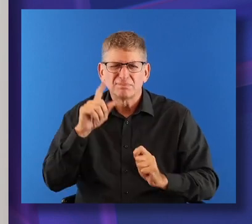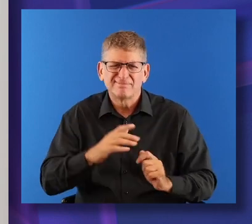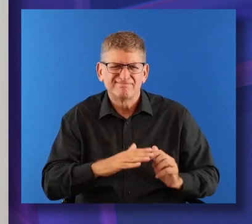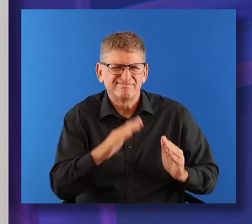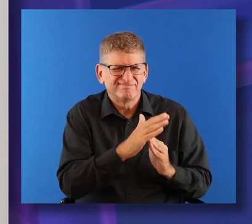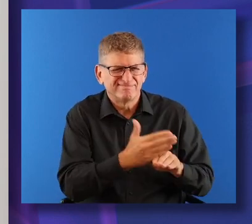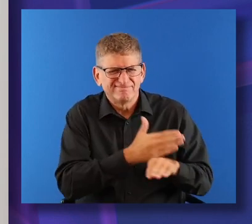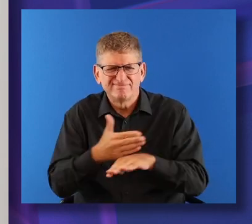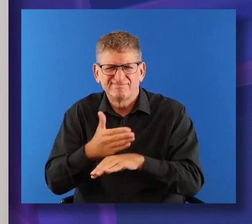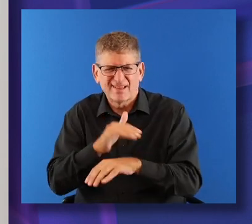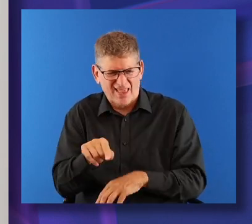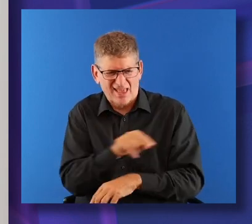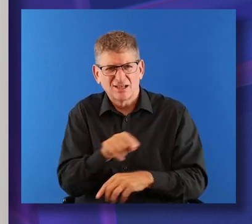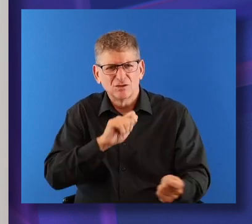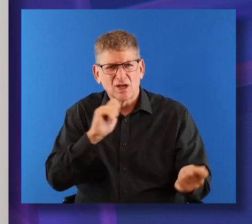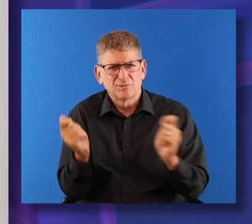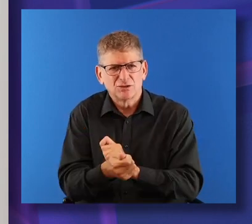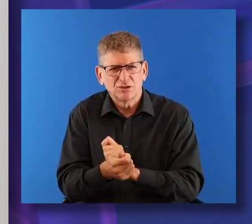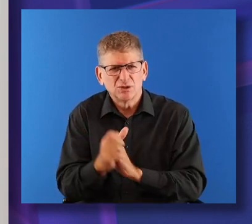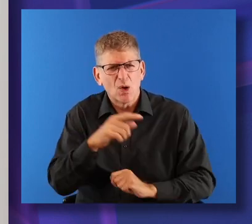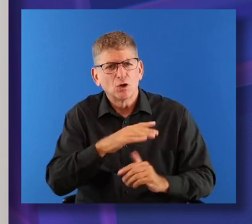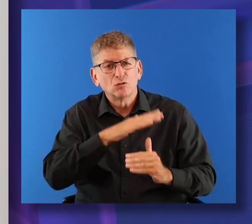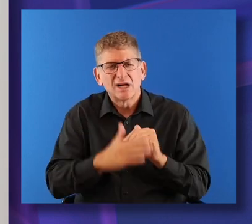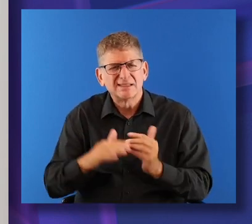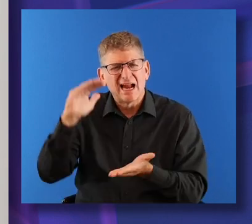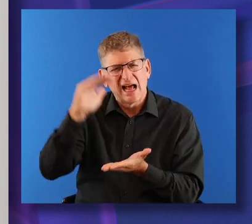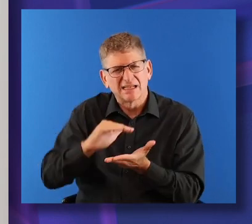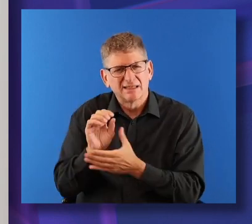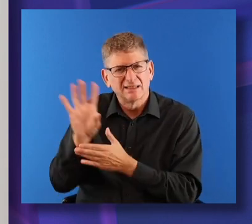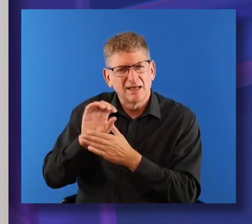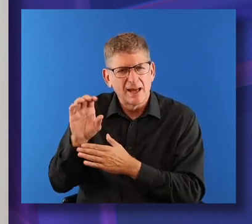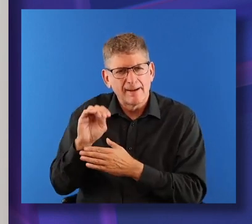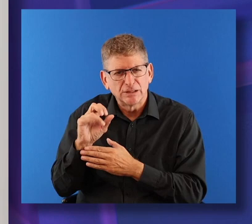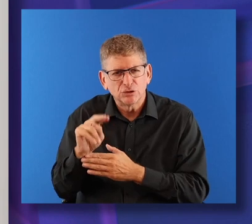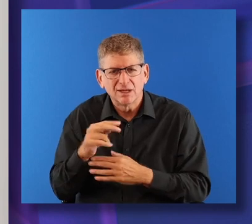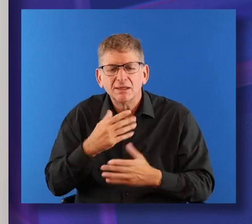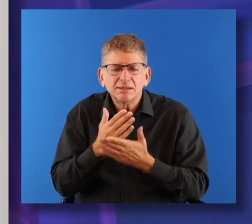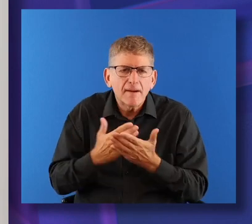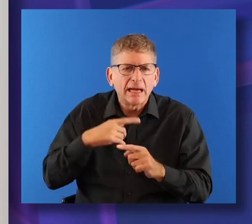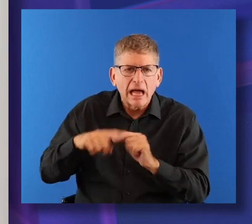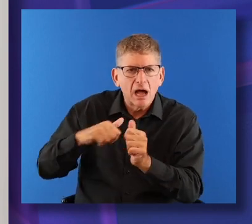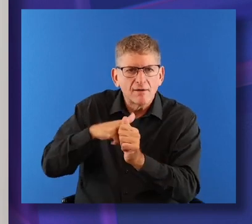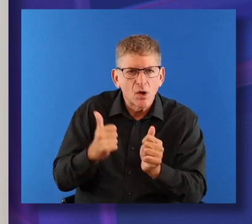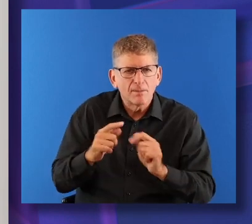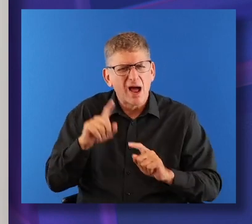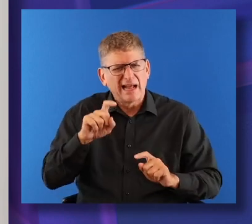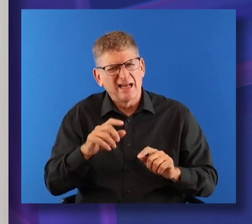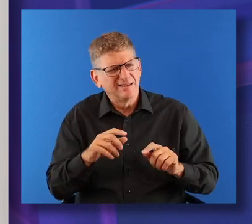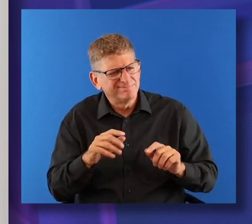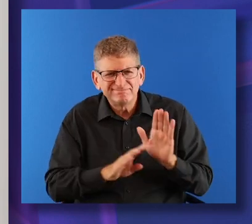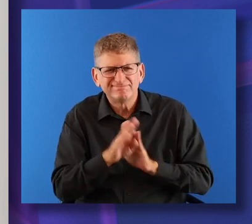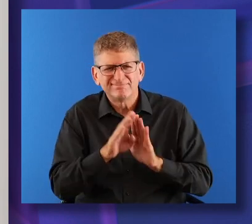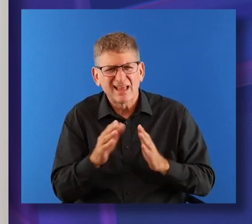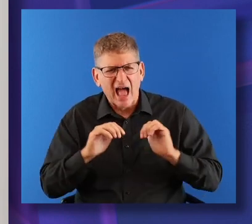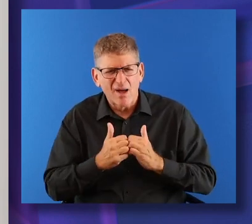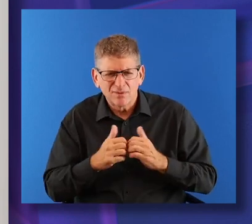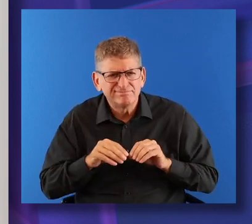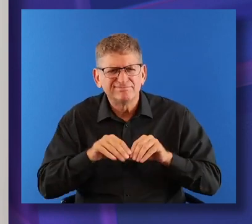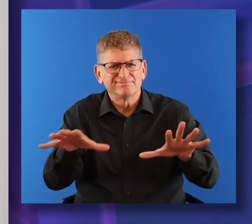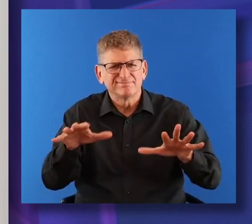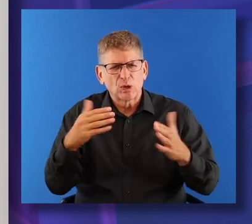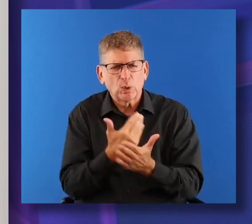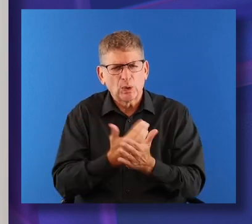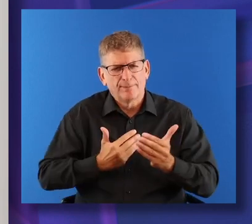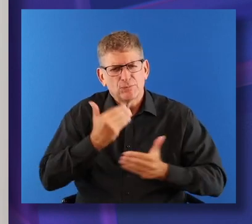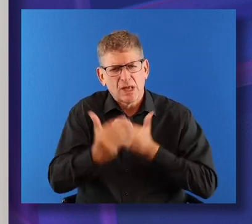in fewer emissions, and for emissions we cannot avoid, we'll also need to develop and deploy new processes that capture and store